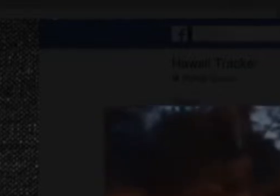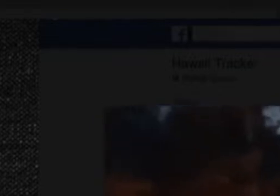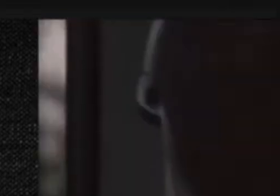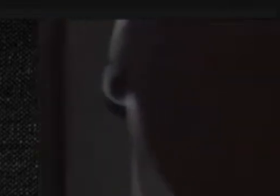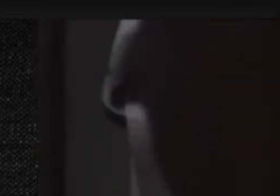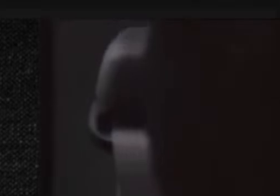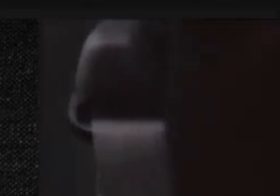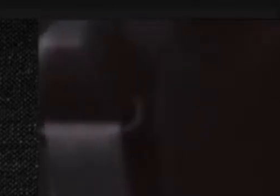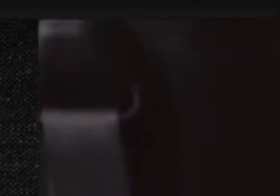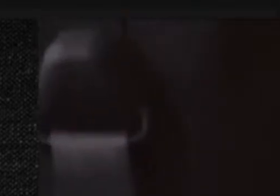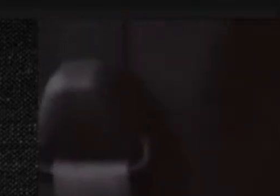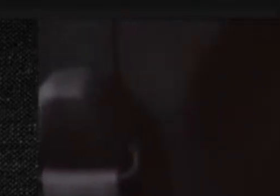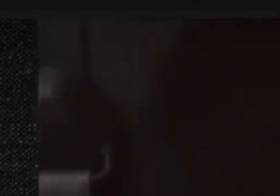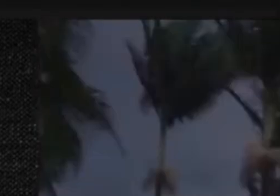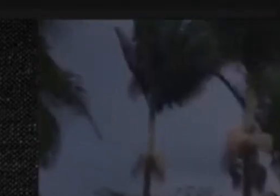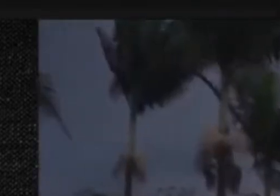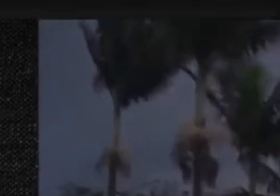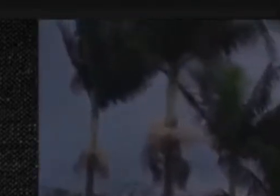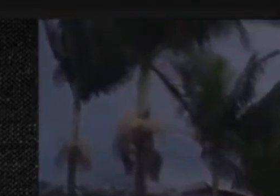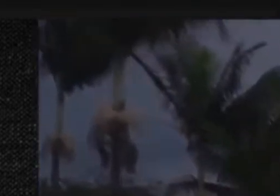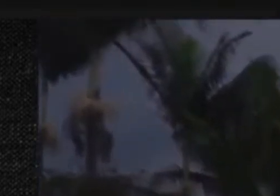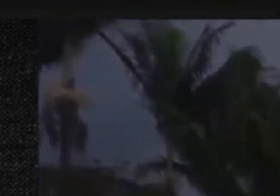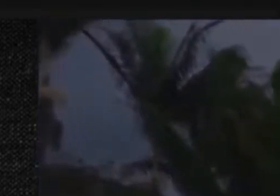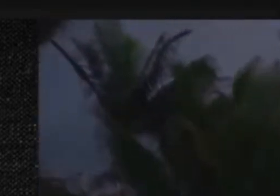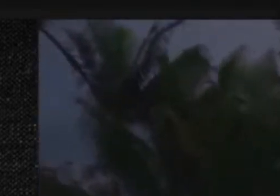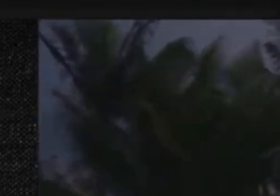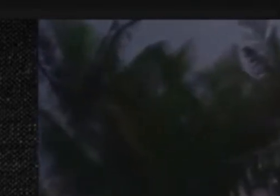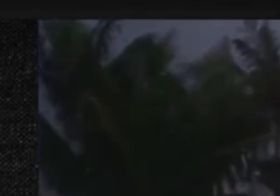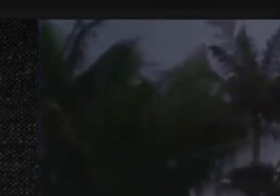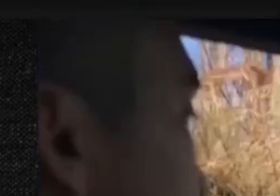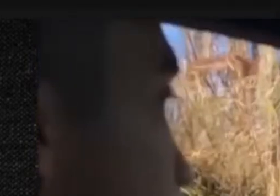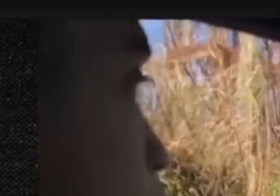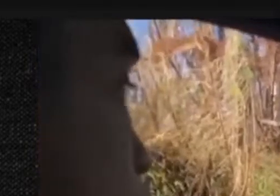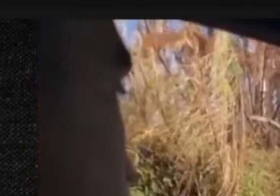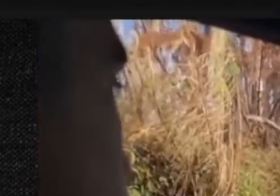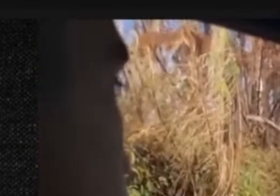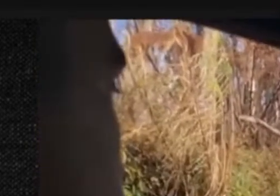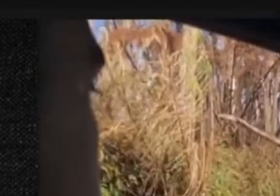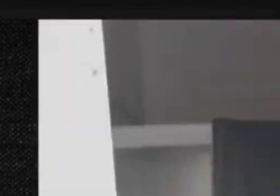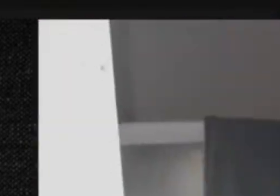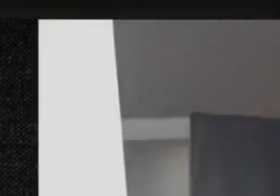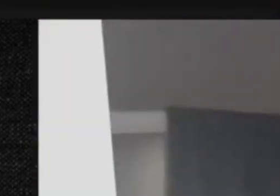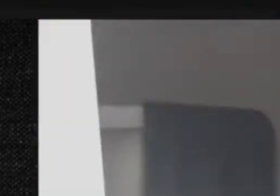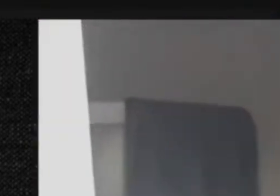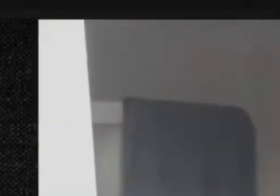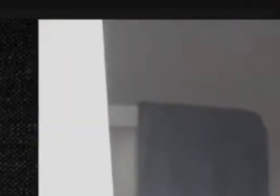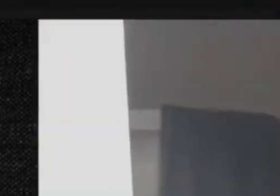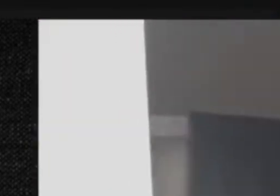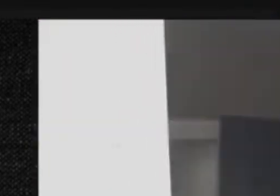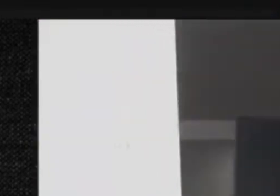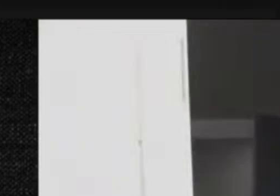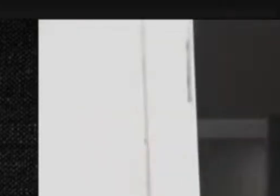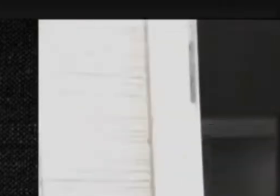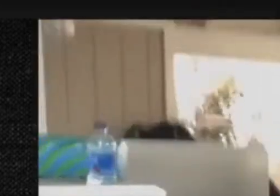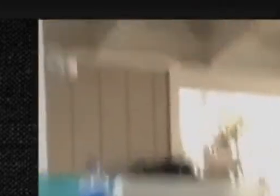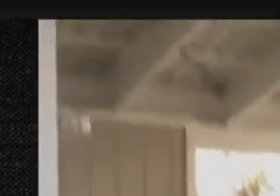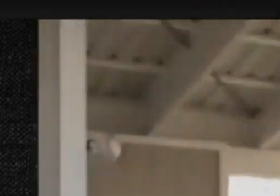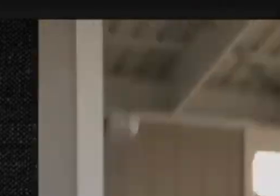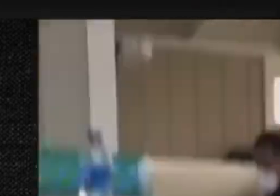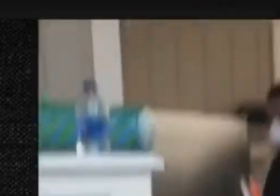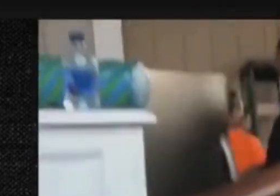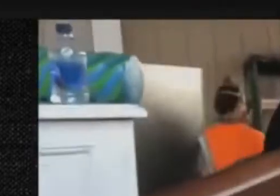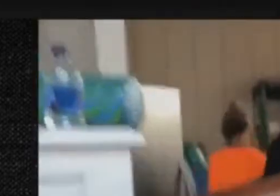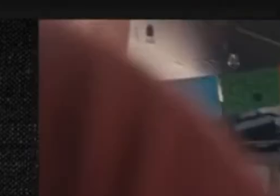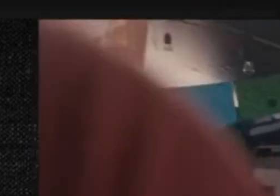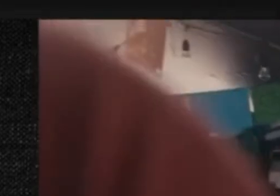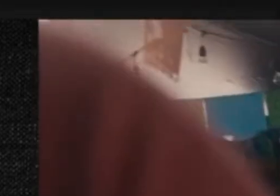lava moving. They weren't just sharing a story, they were helping their neighbor. If a family was being evacuated, a group would just jump in and help out.